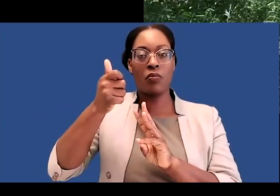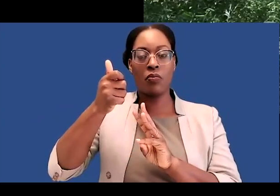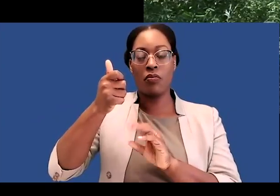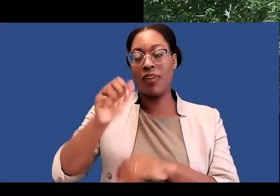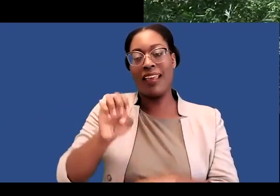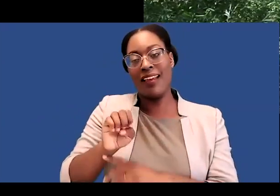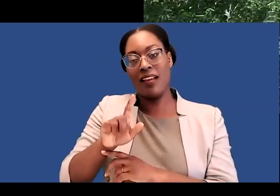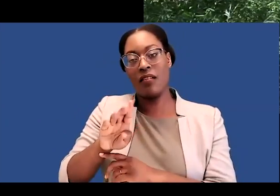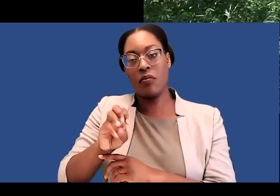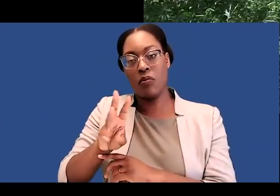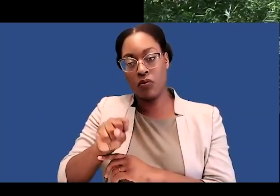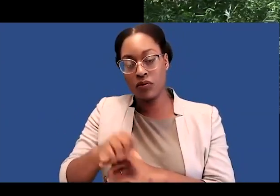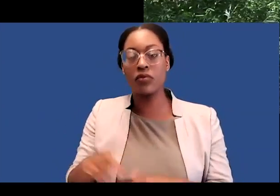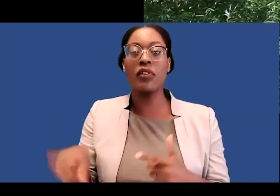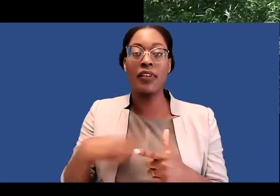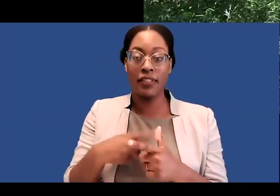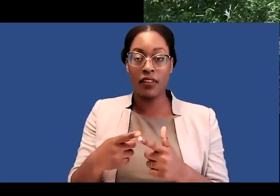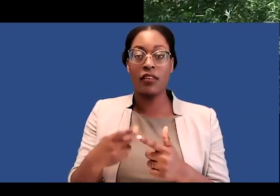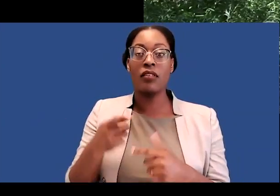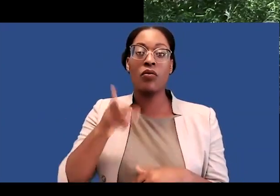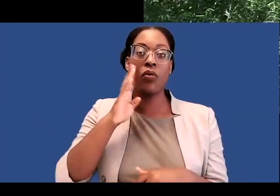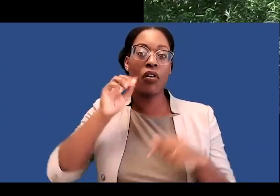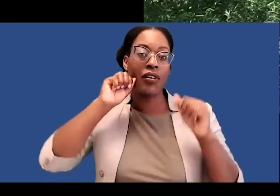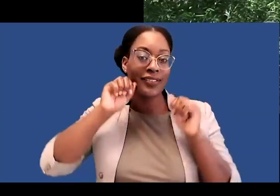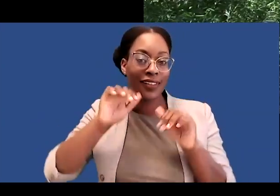And push it back again as you exhale.